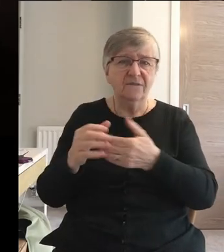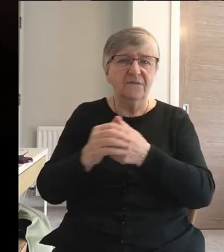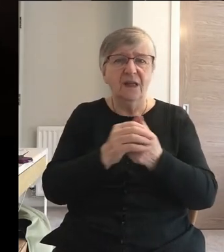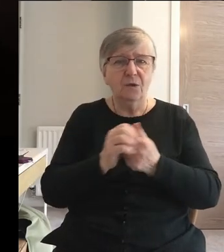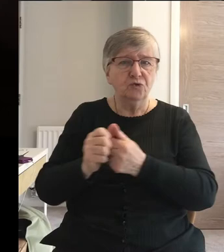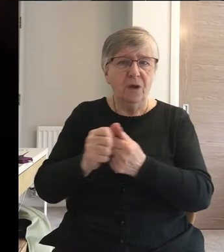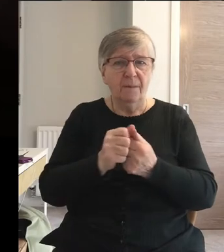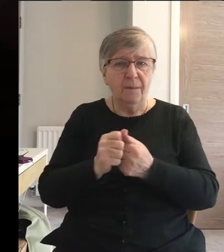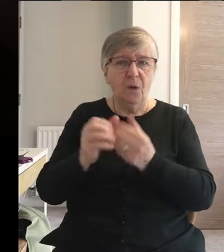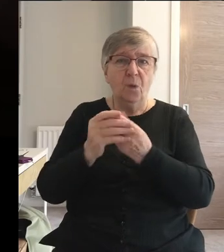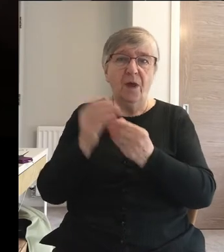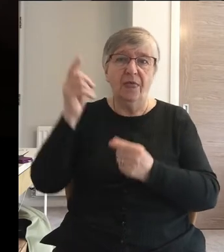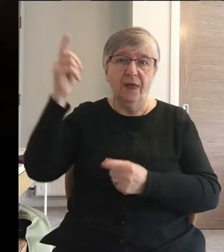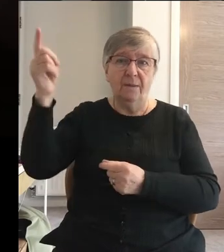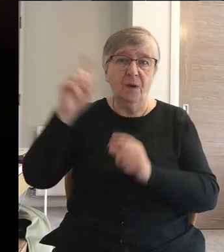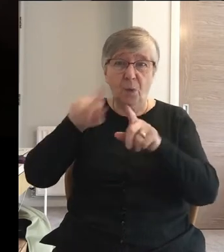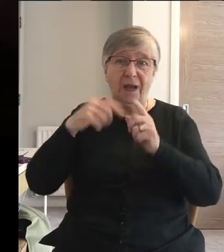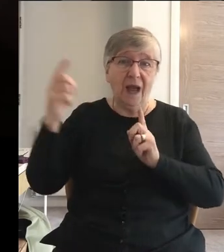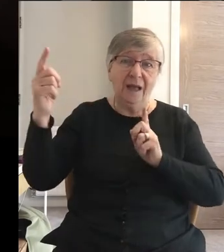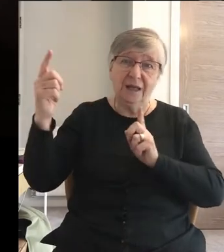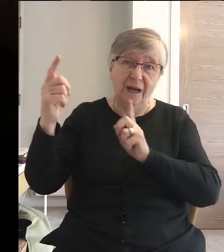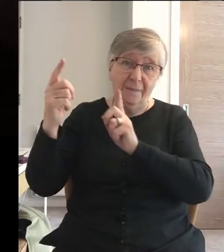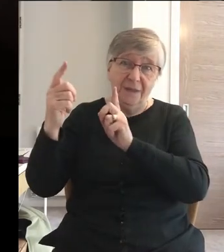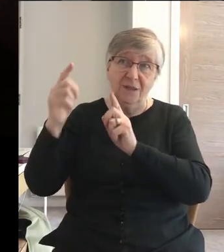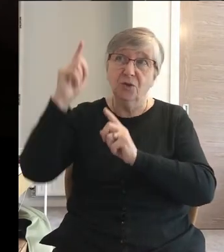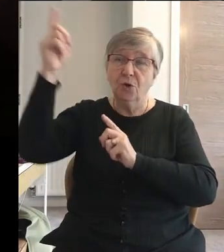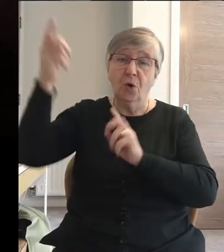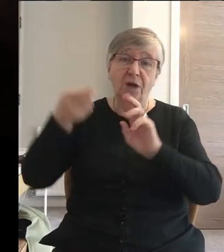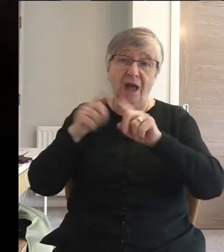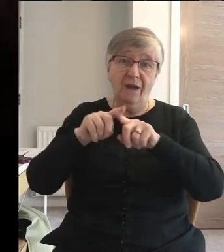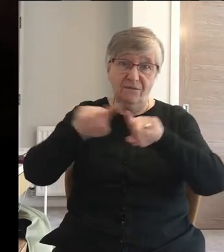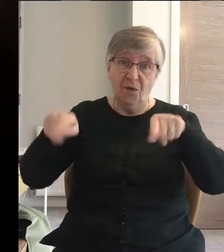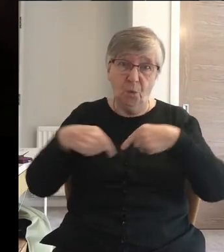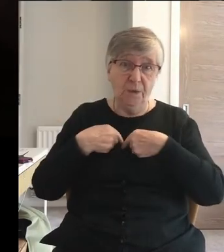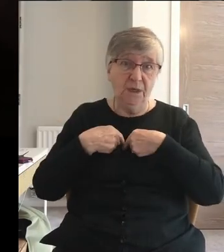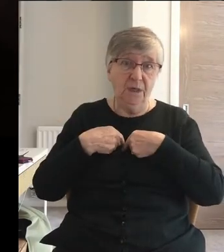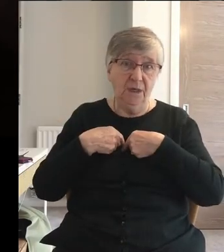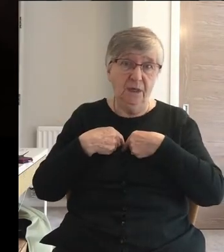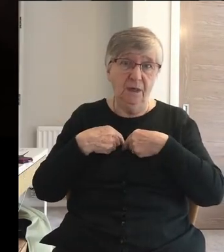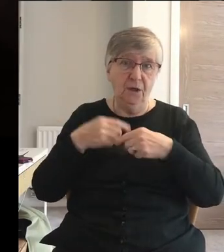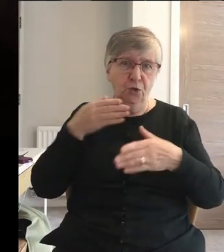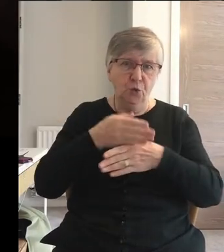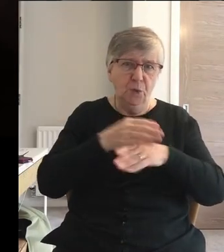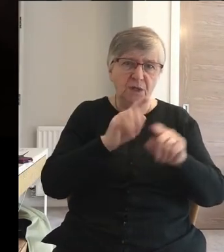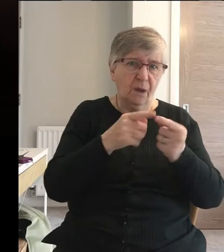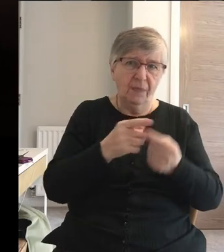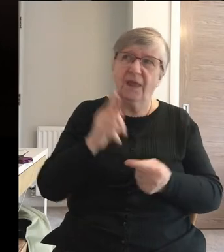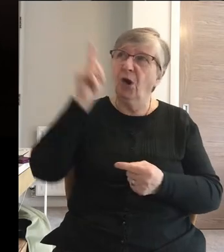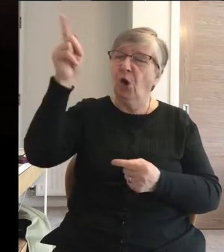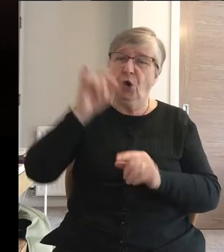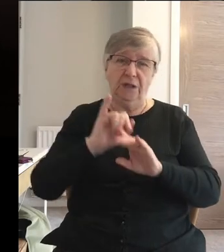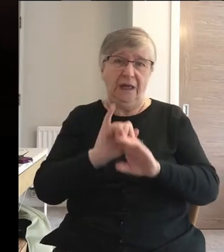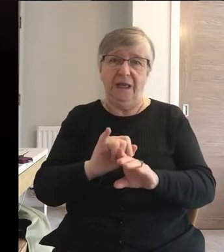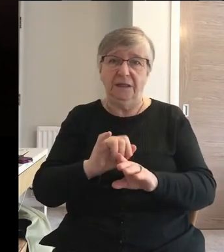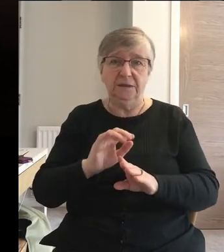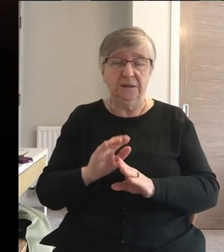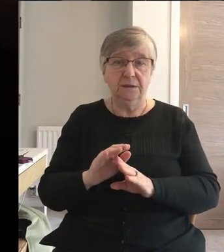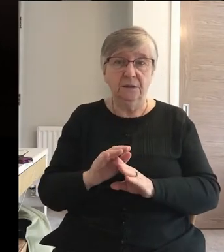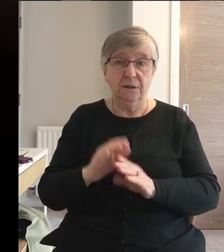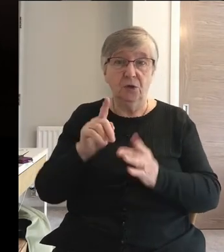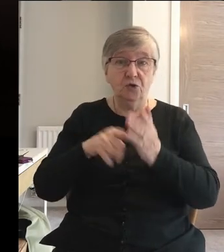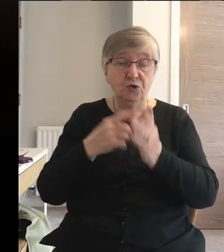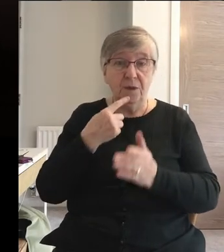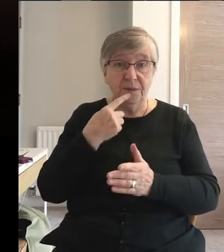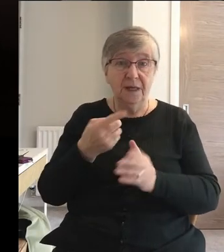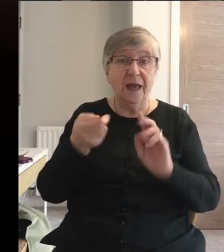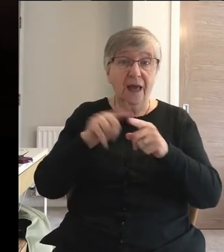him. And we cannot come near to God if we are doing what he detests. And James says that he will turn